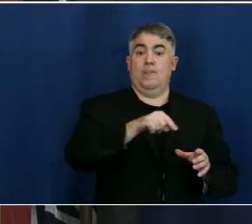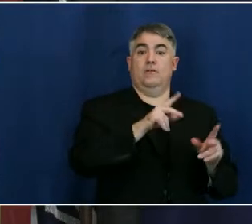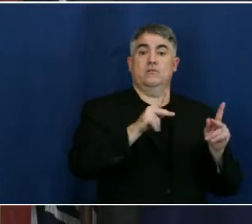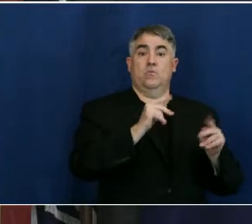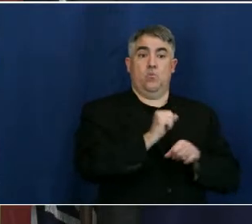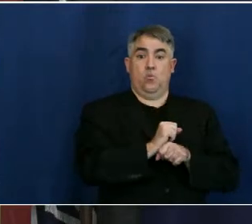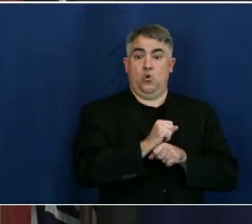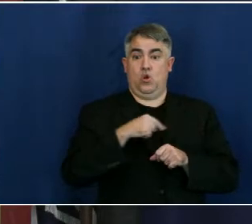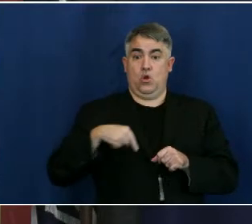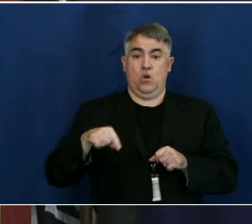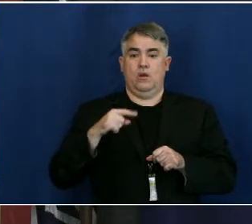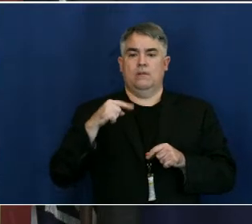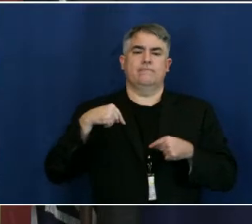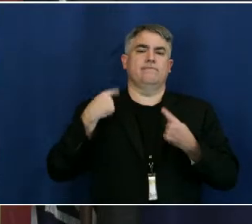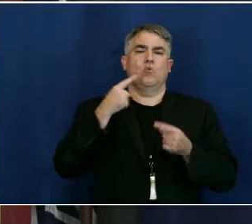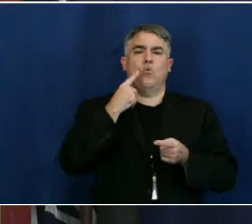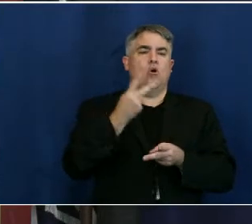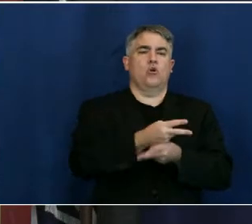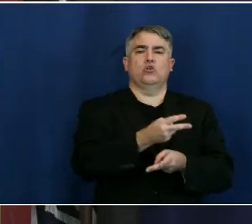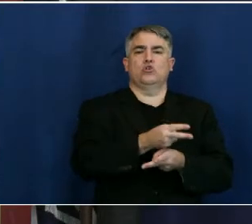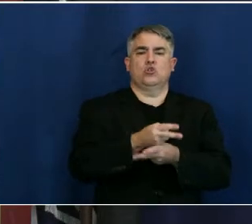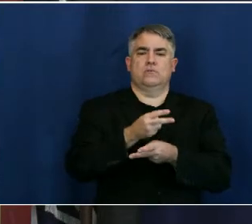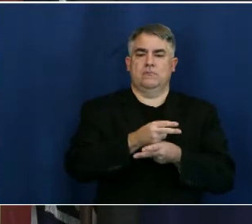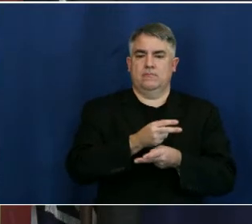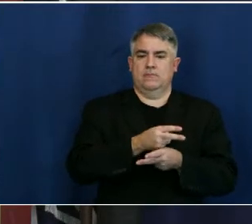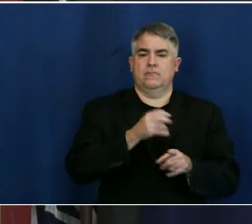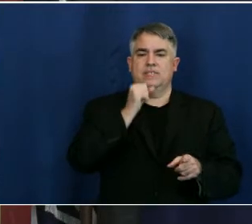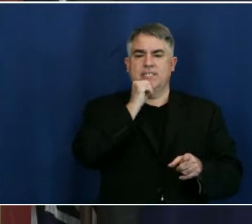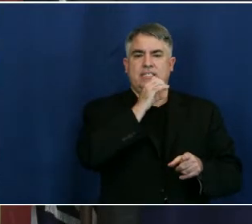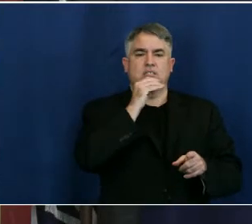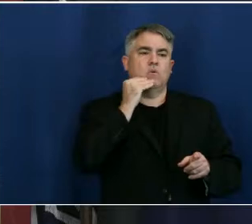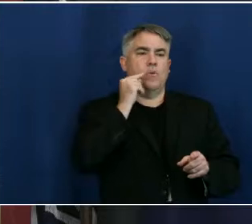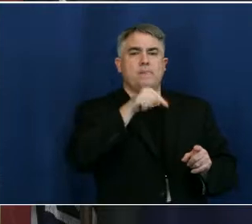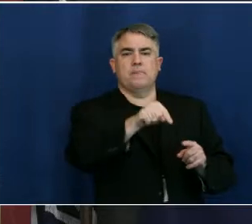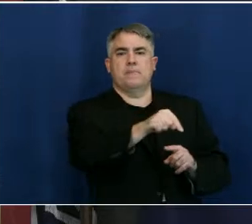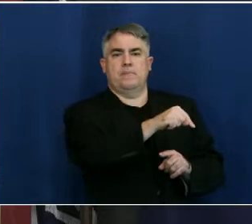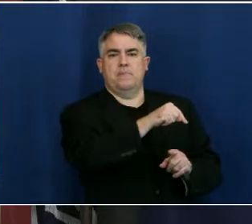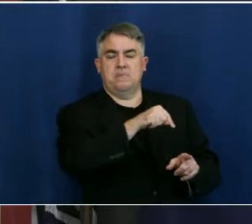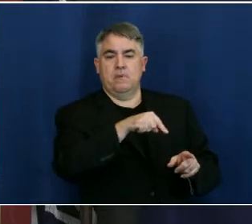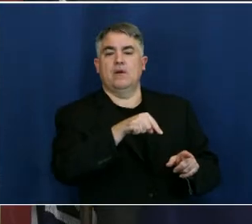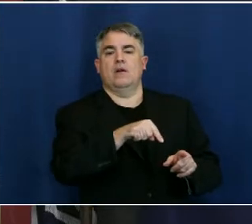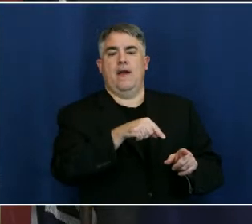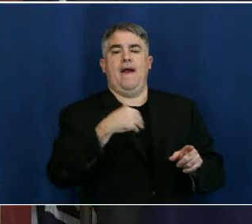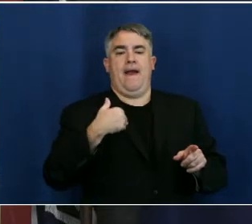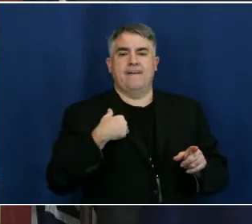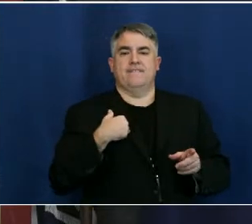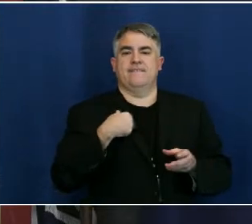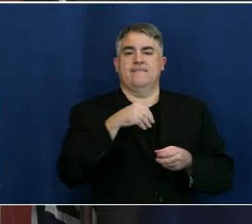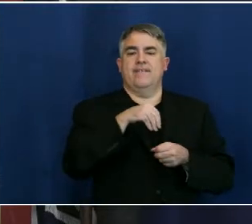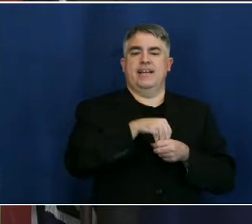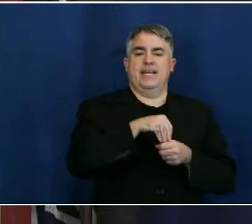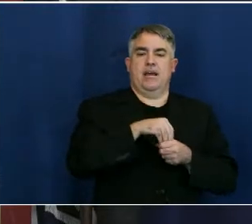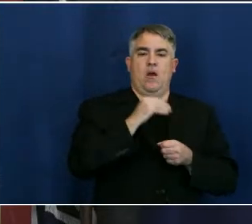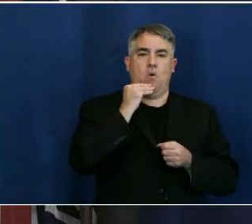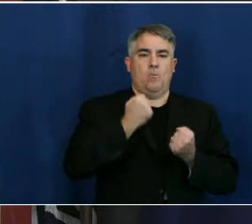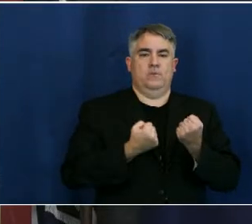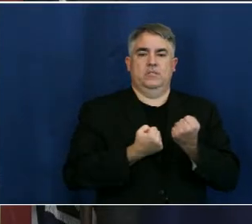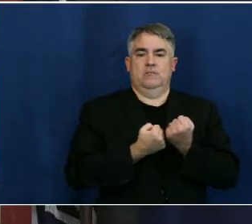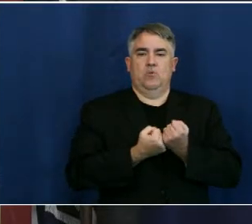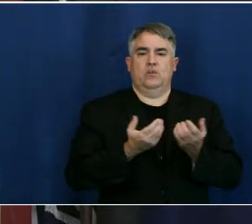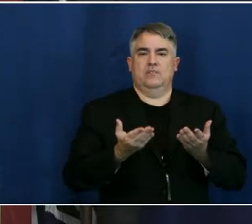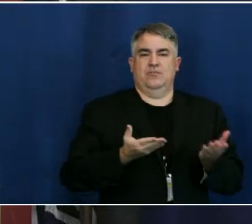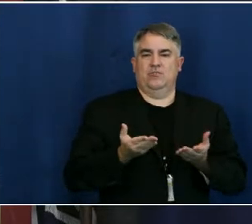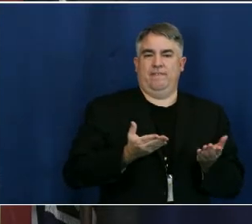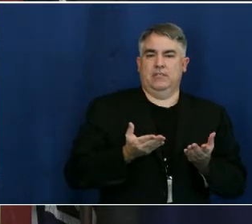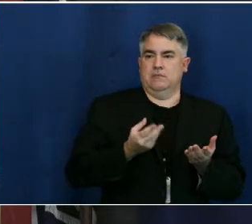in the process of vaccinating seniors who are part of the in-home supportive services program. And then for homebound seniors who are